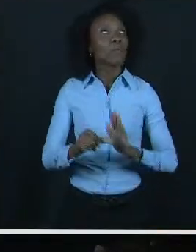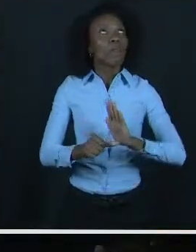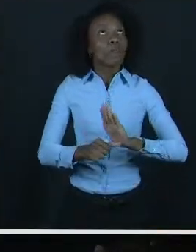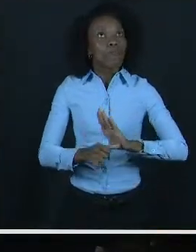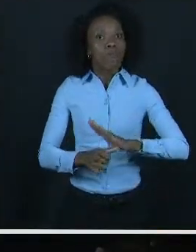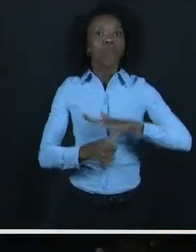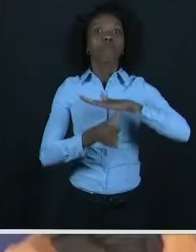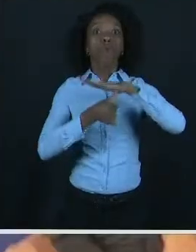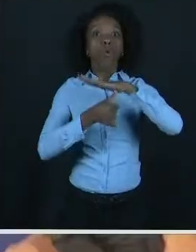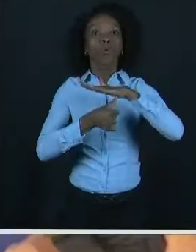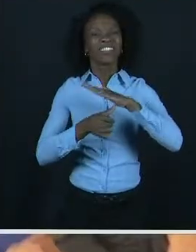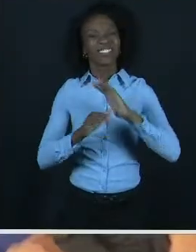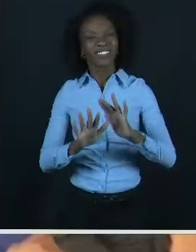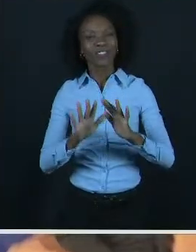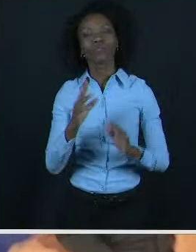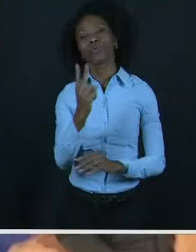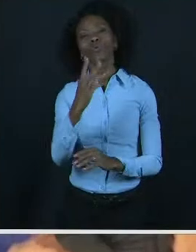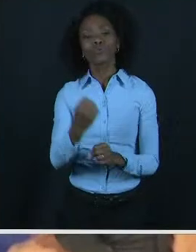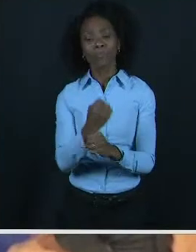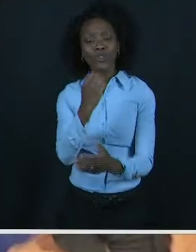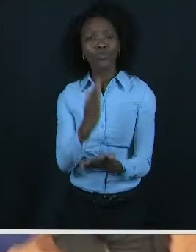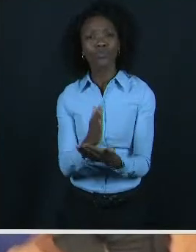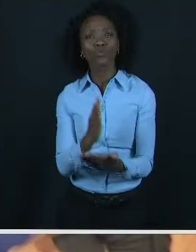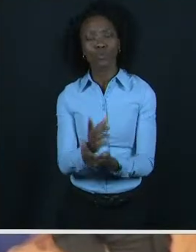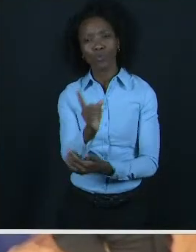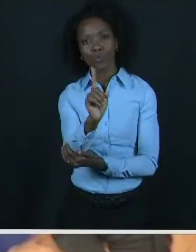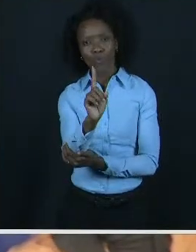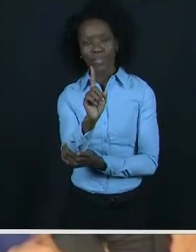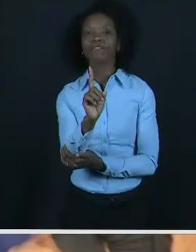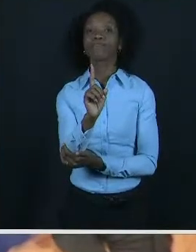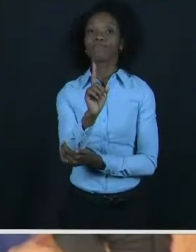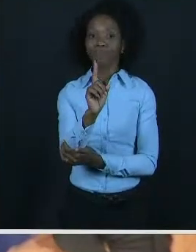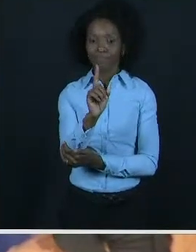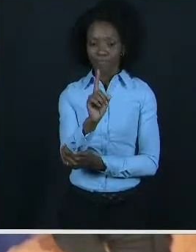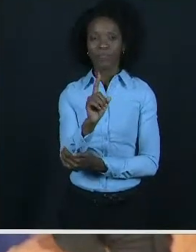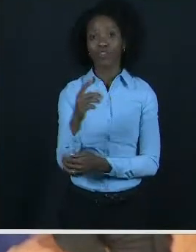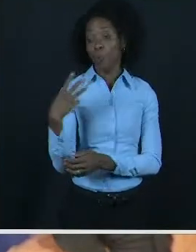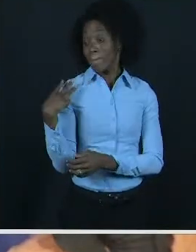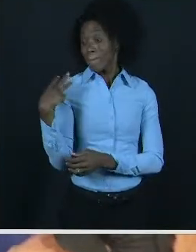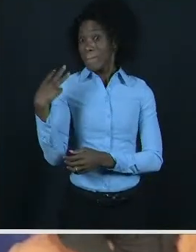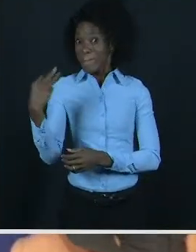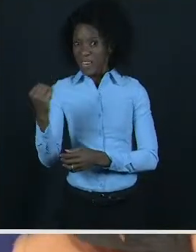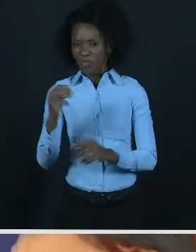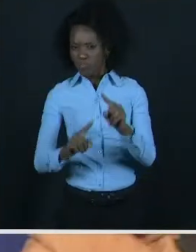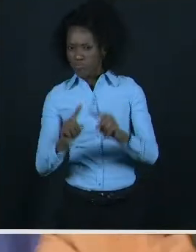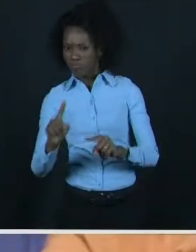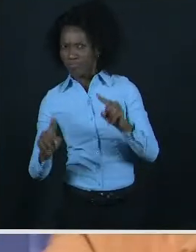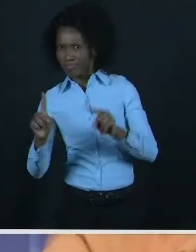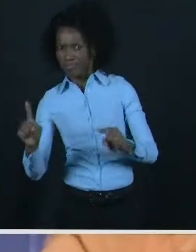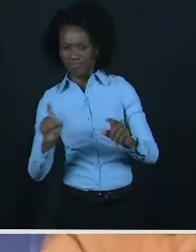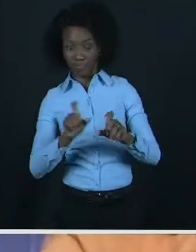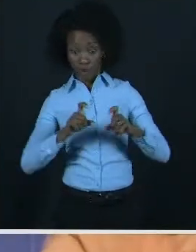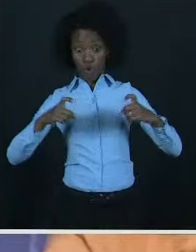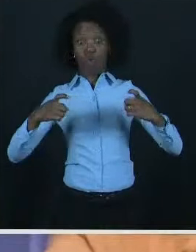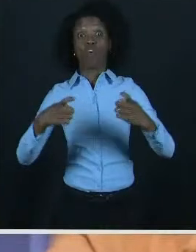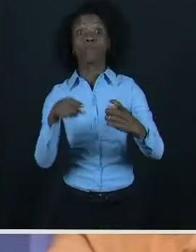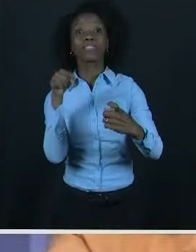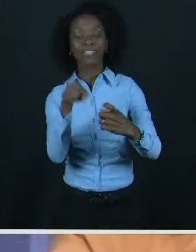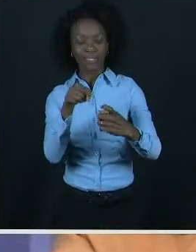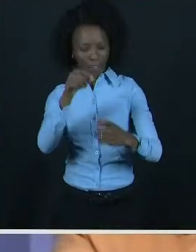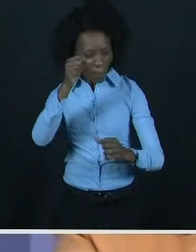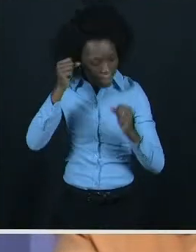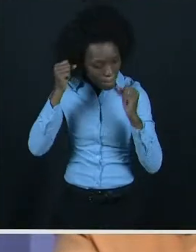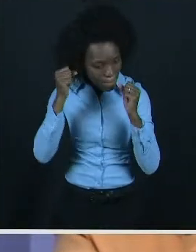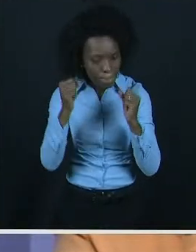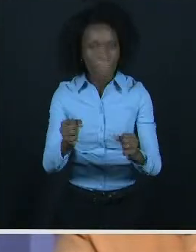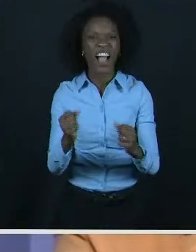and also to ensure that the interministerial committee that we set up continues to